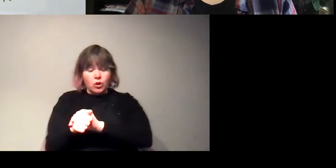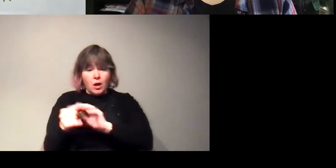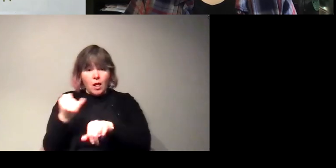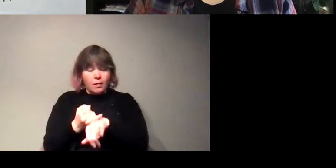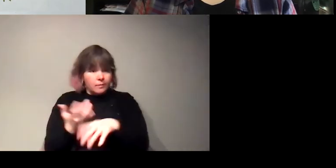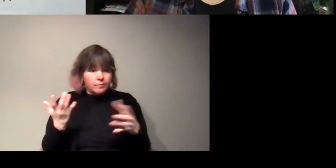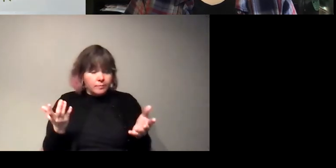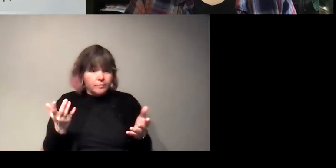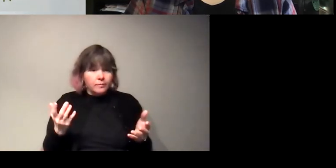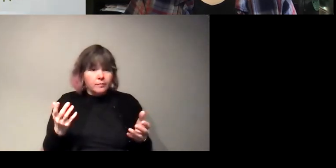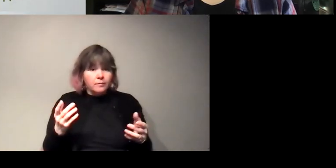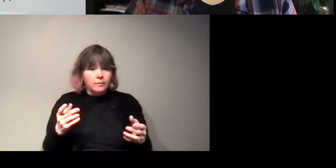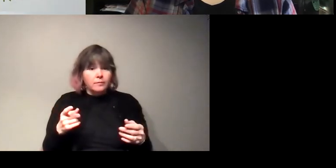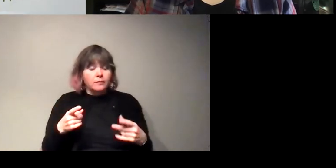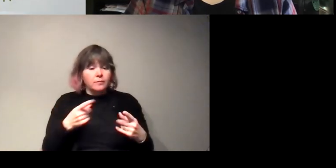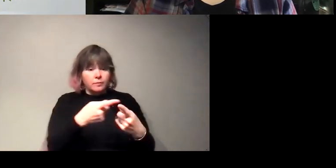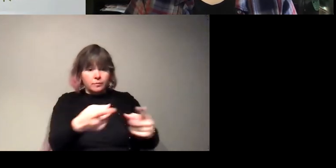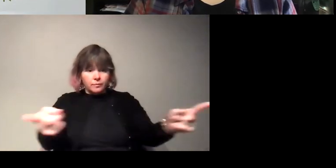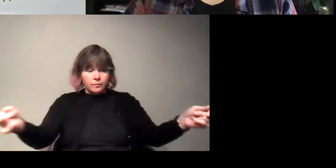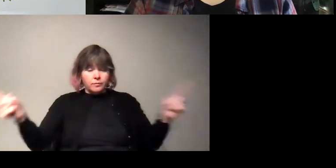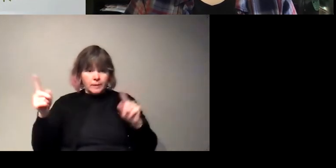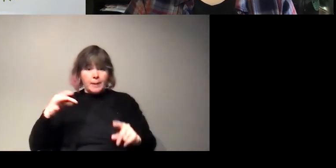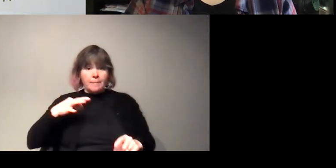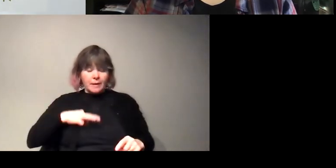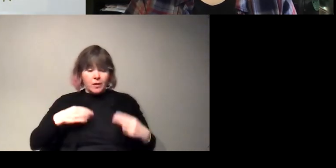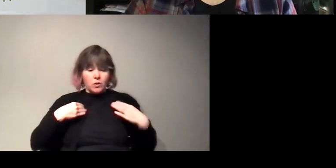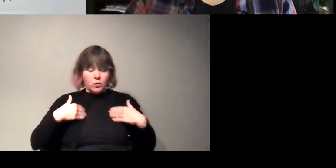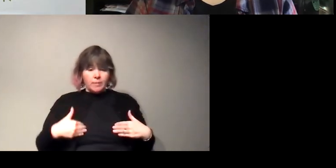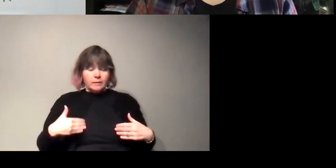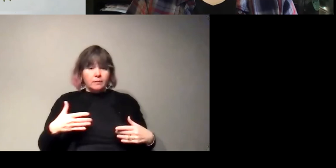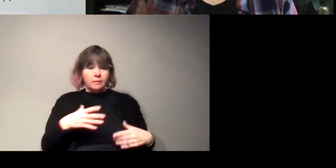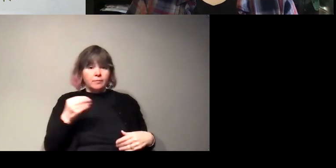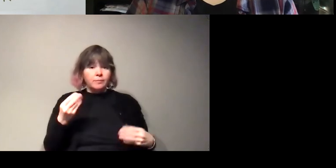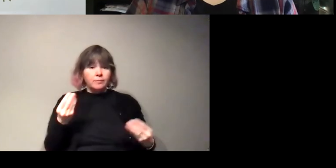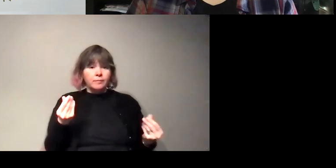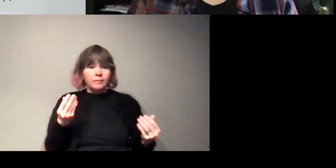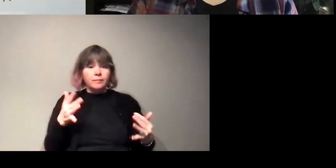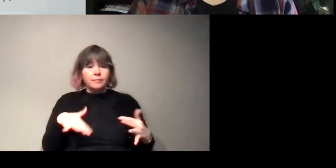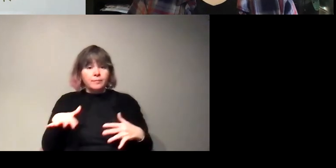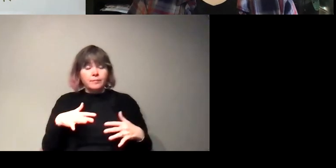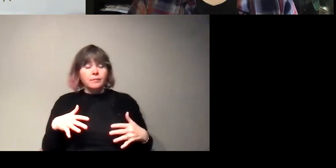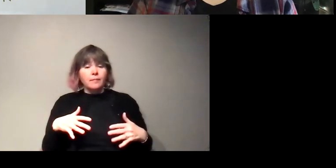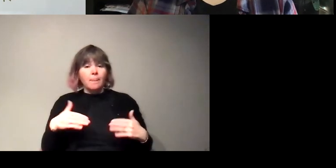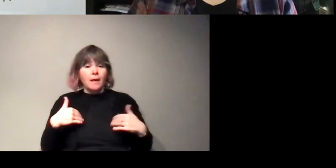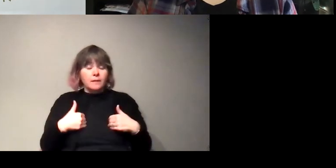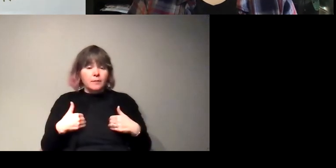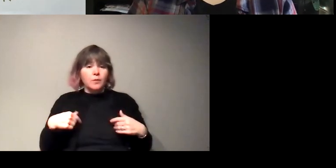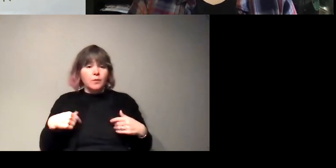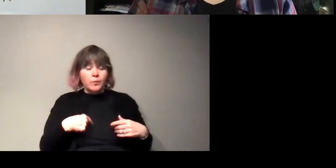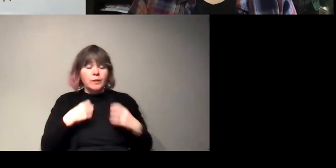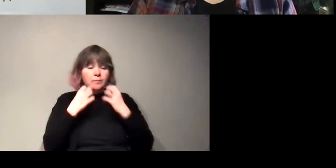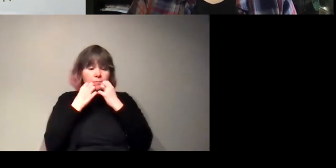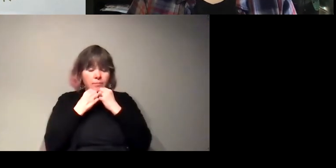And it is to all of our benefit, both as humans, as landscapes, as animals, that we take every step we